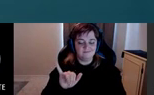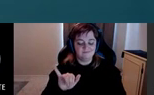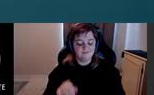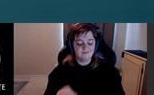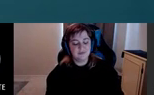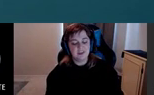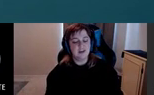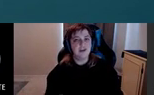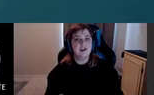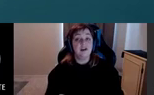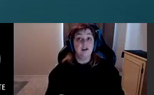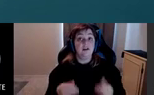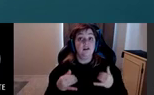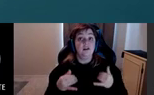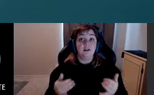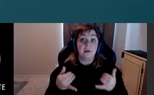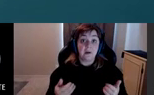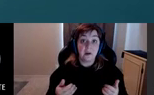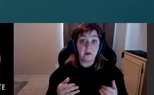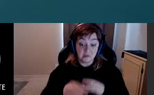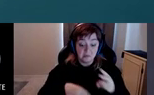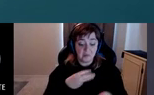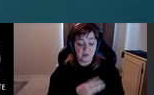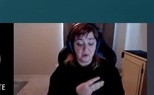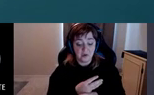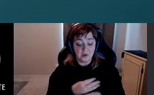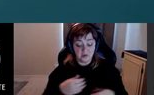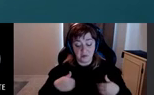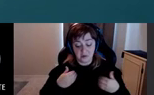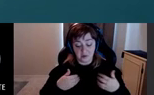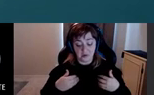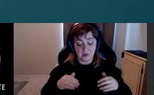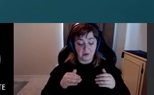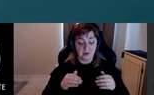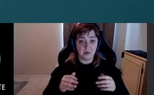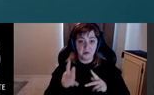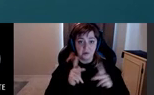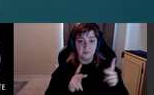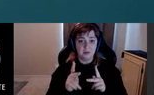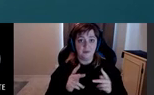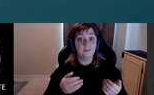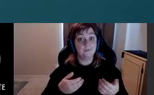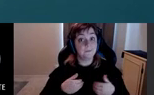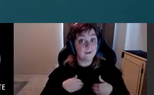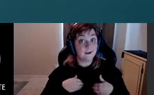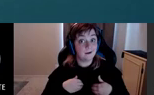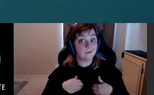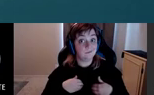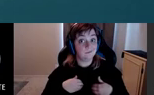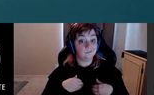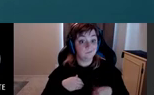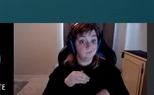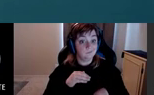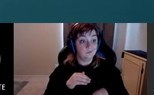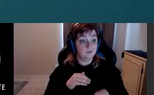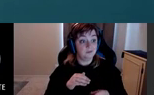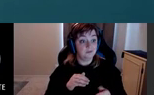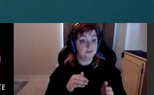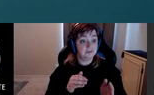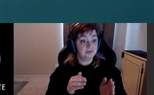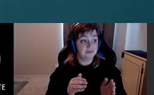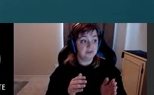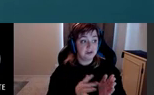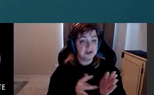where young people have the opportunity to reach out and try to understand more than our parents did, than